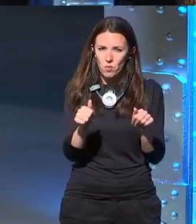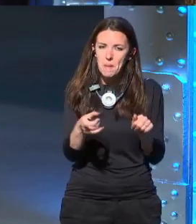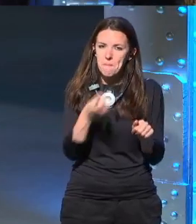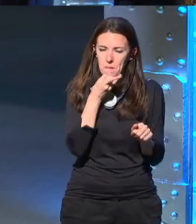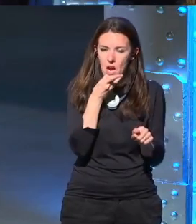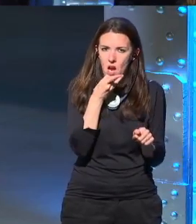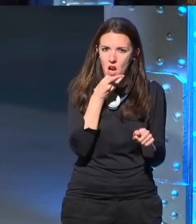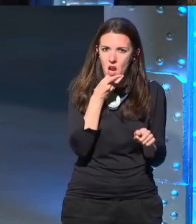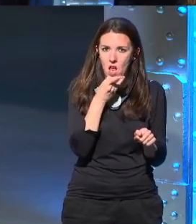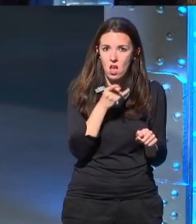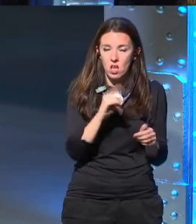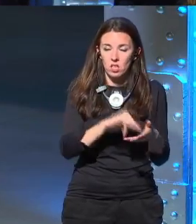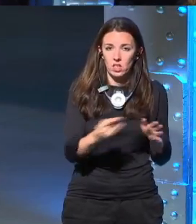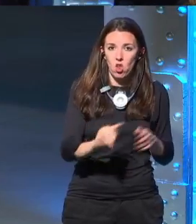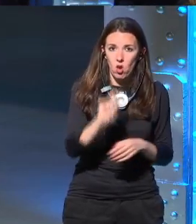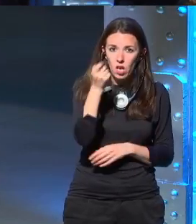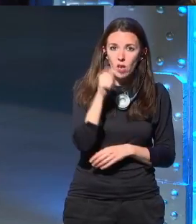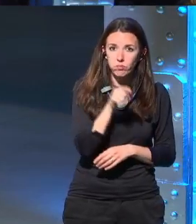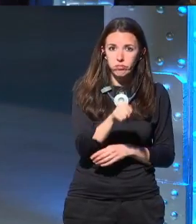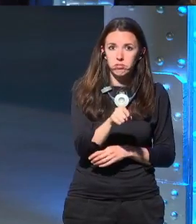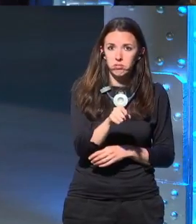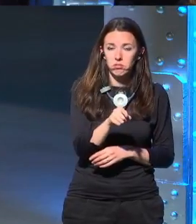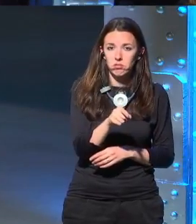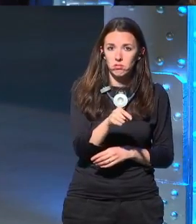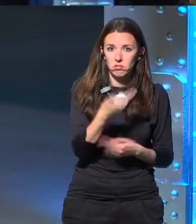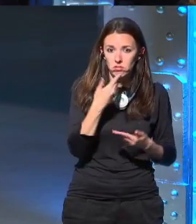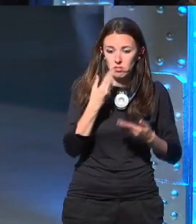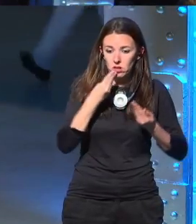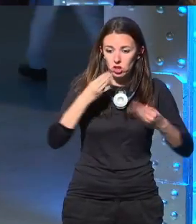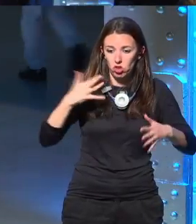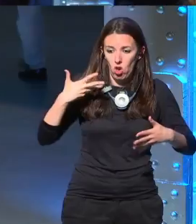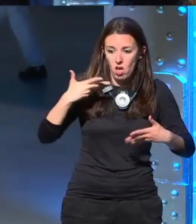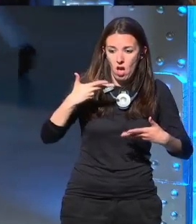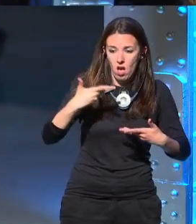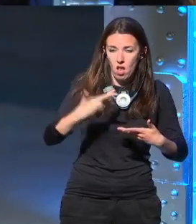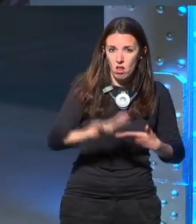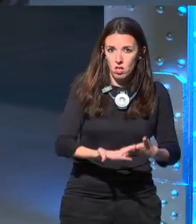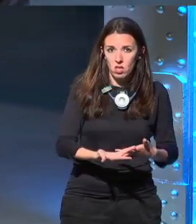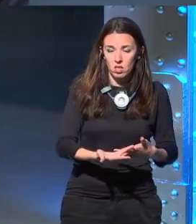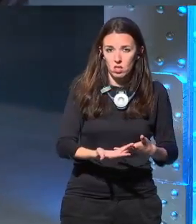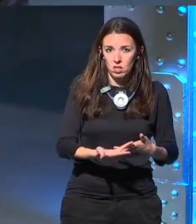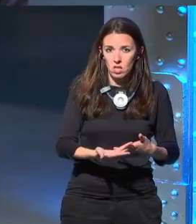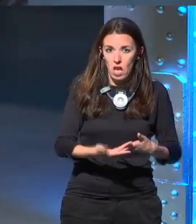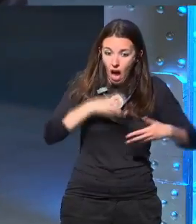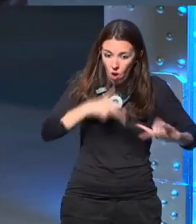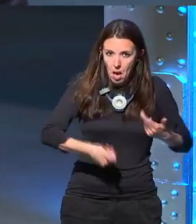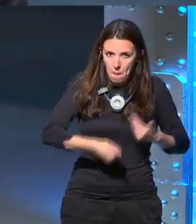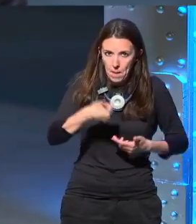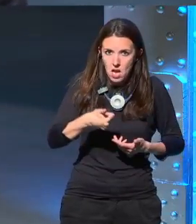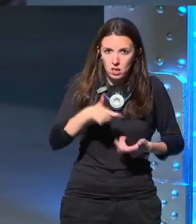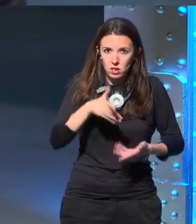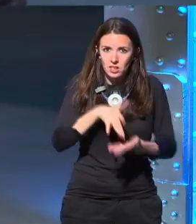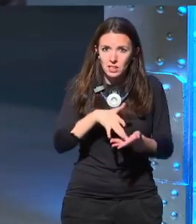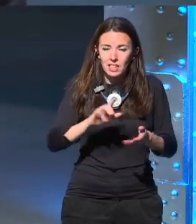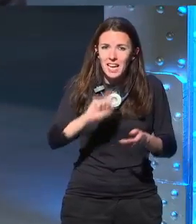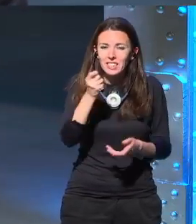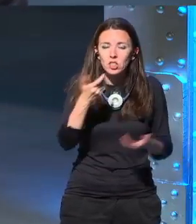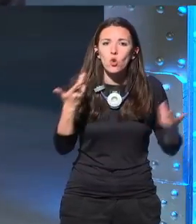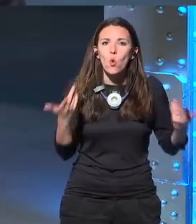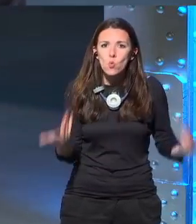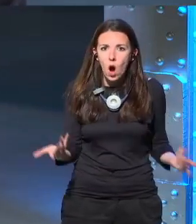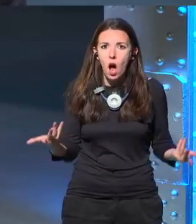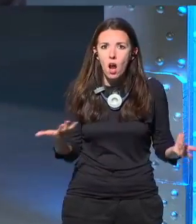of technology throughout history, and more so even today, comes not from technology